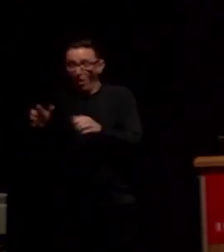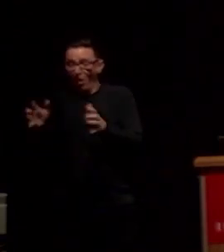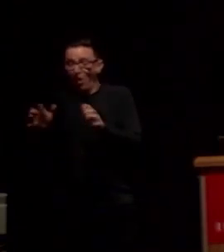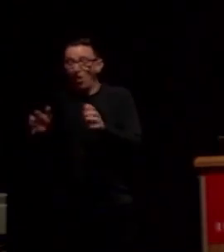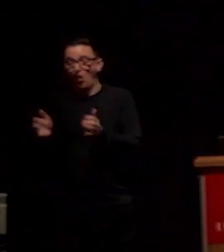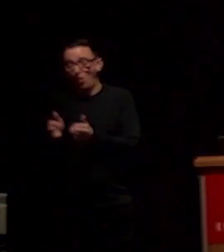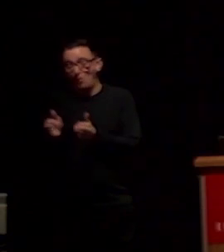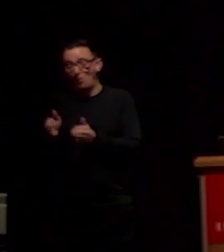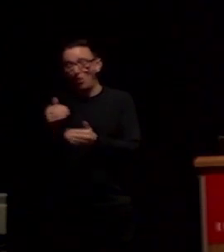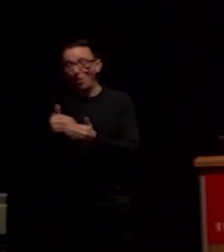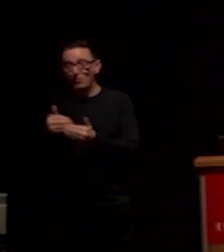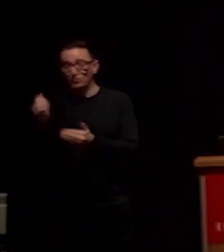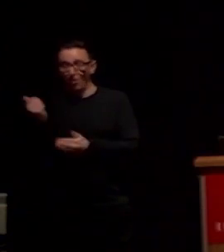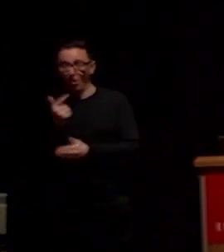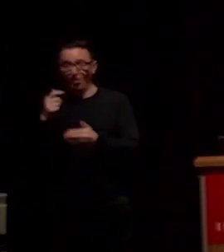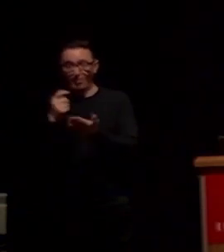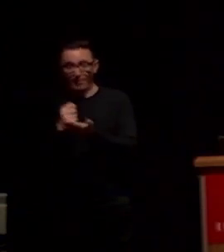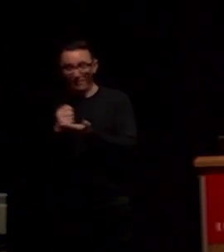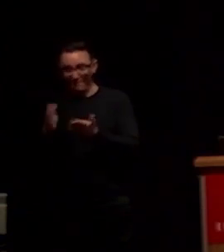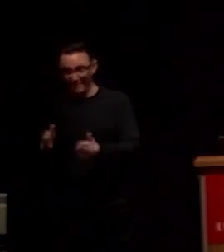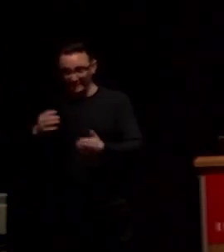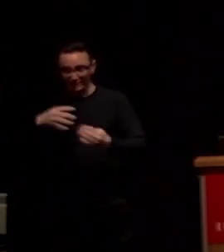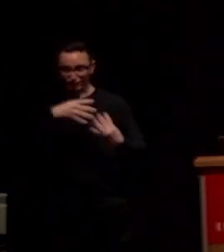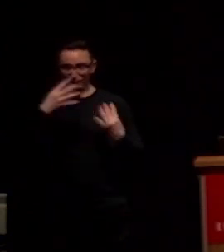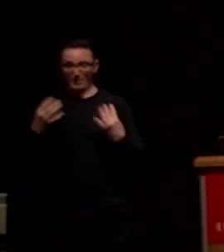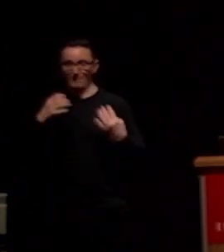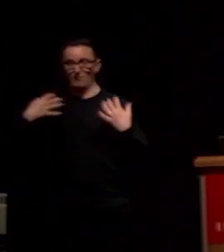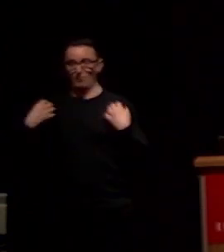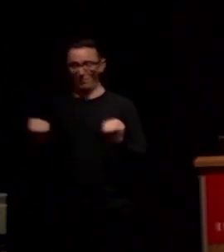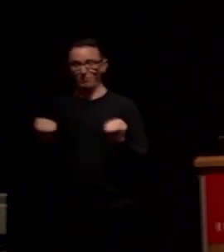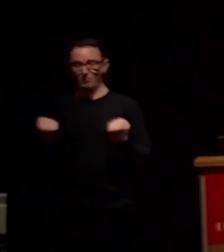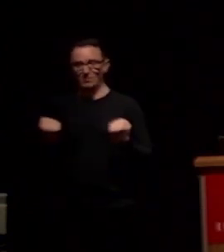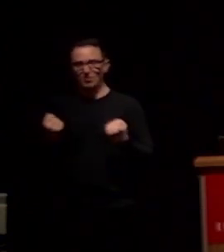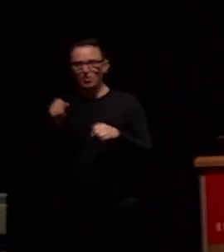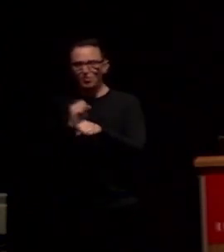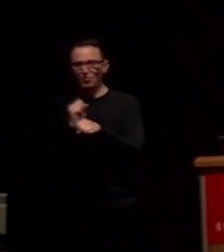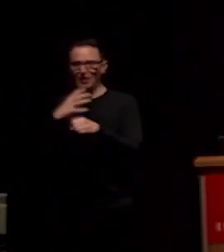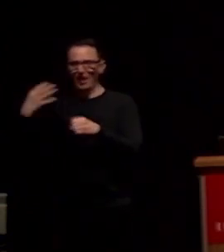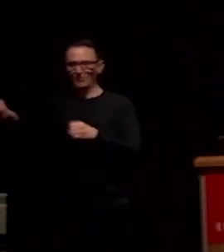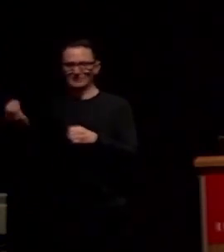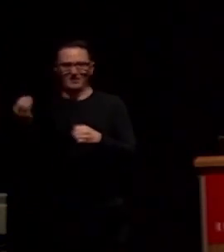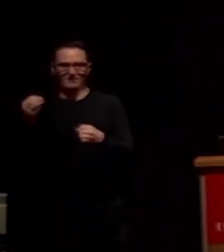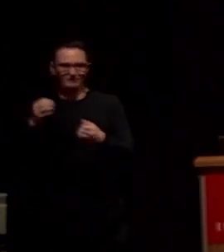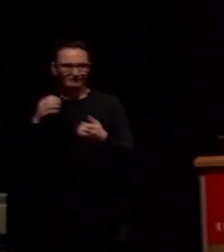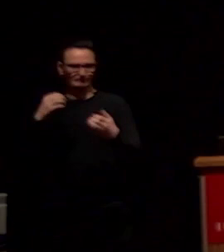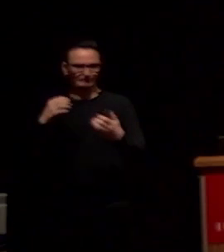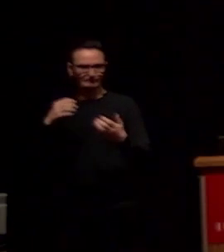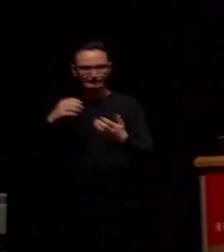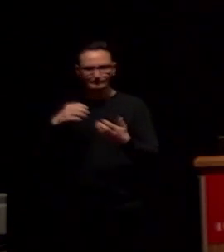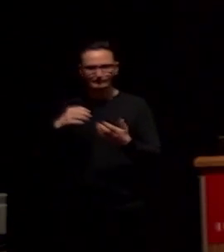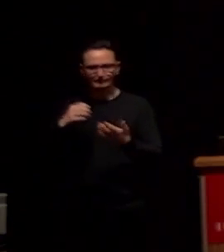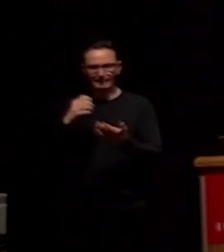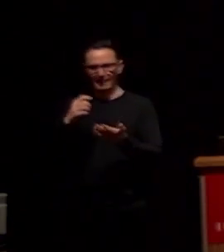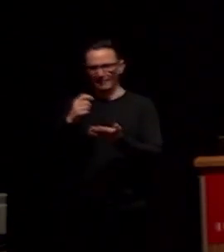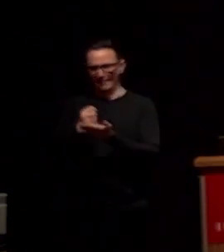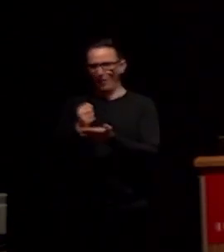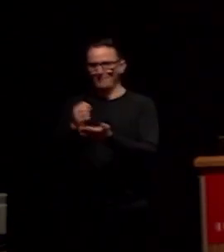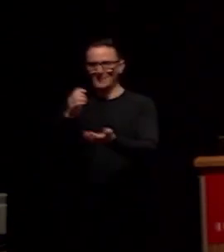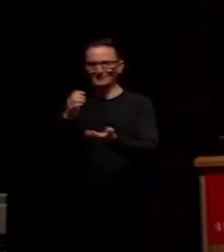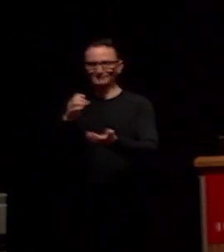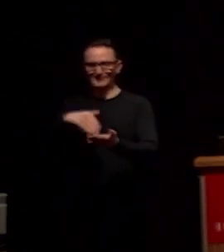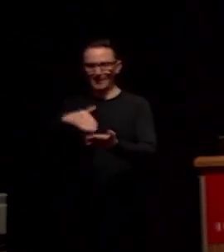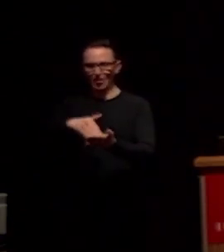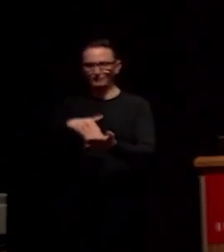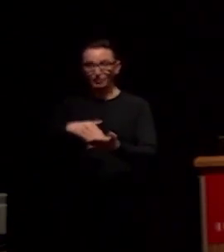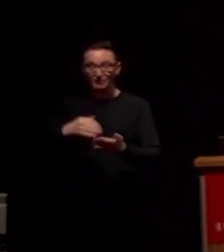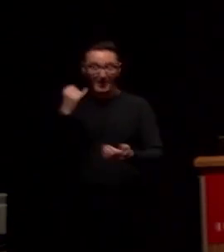interns and worked with us. And not only is it giving us amazing therapists, but even if they don't stay at